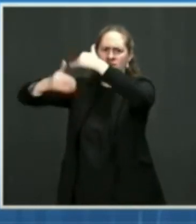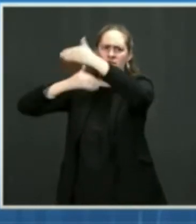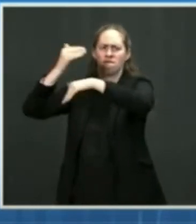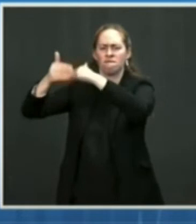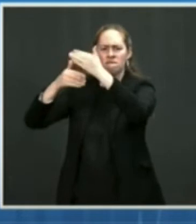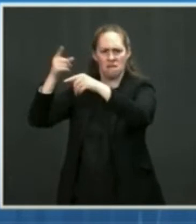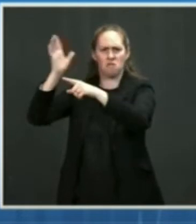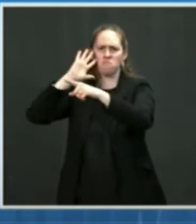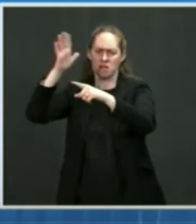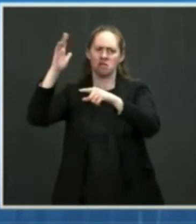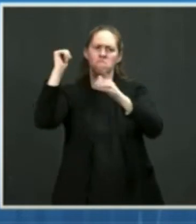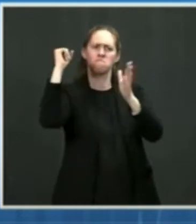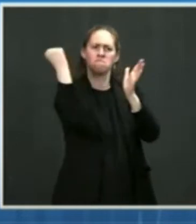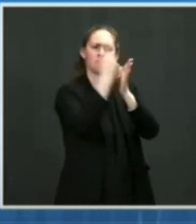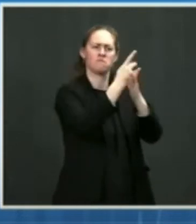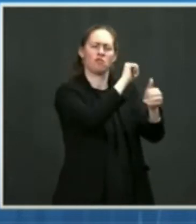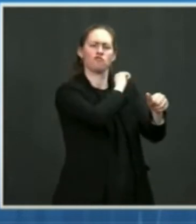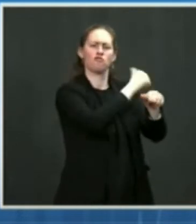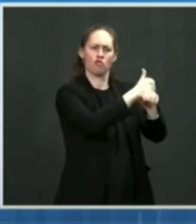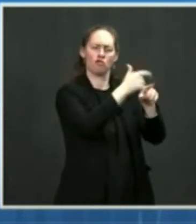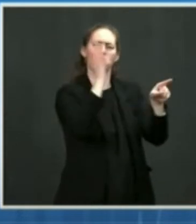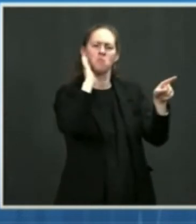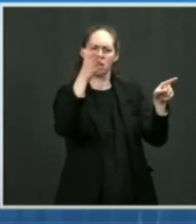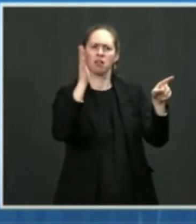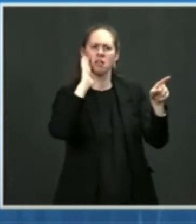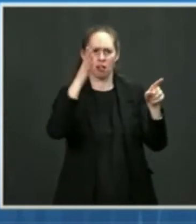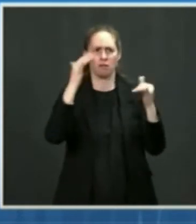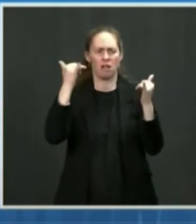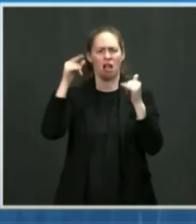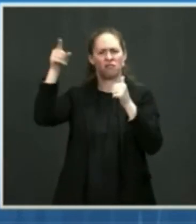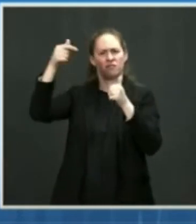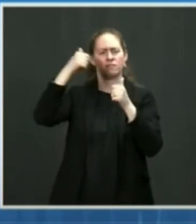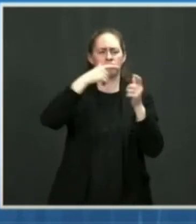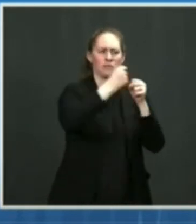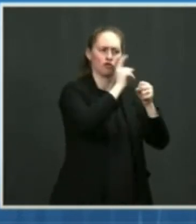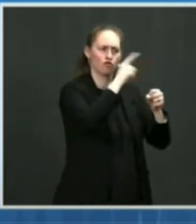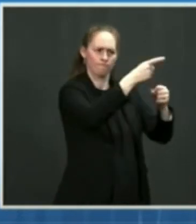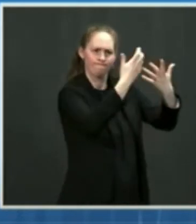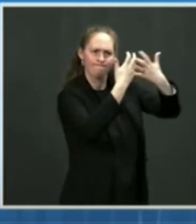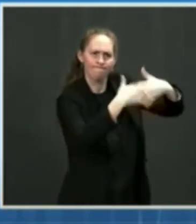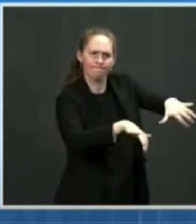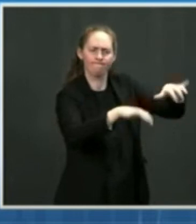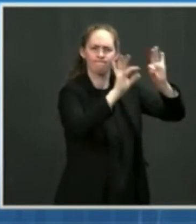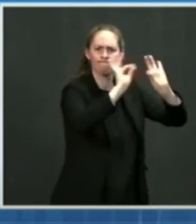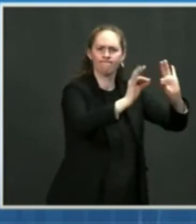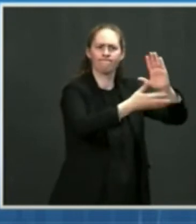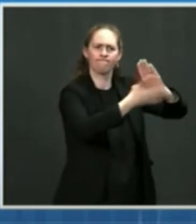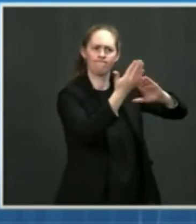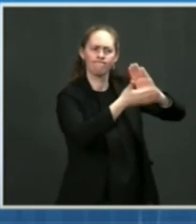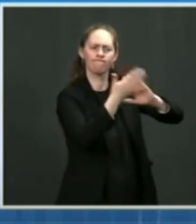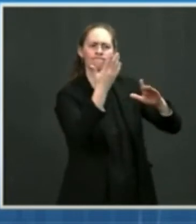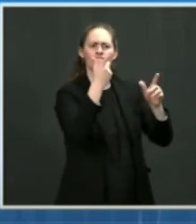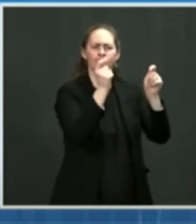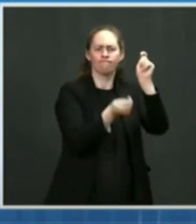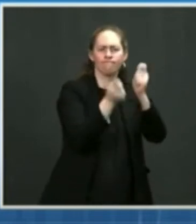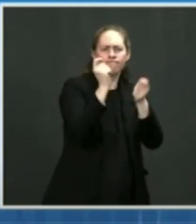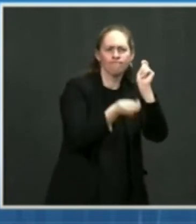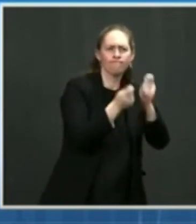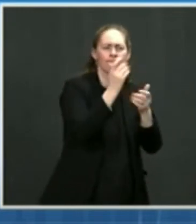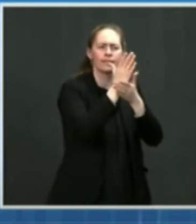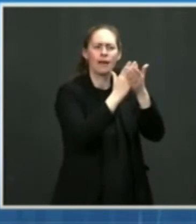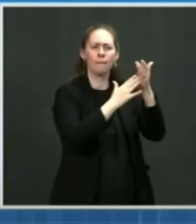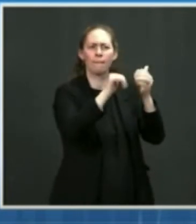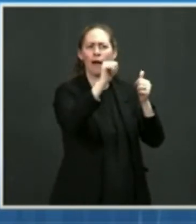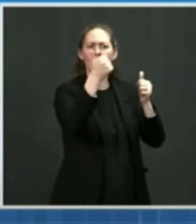that Johnson & Johnson, in the meantime, has taken control of the plant, has eliminated the confounding factor of another vaccine